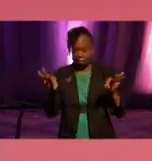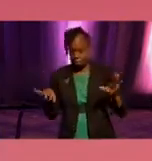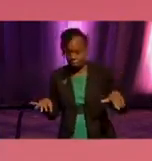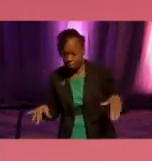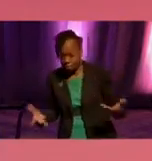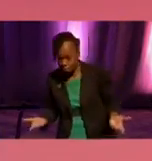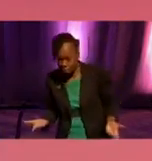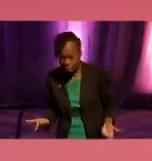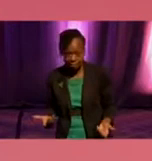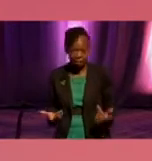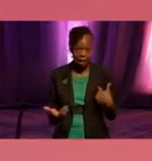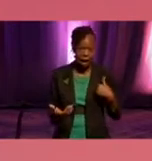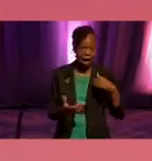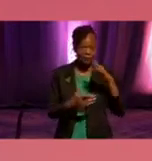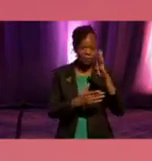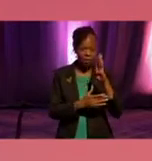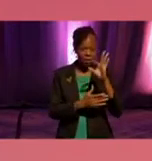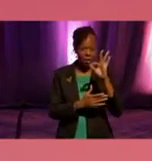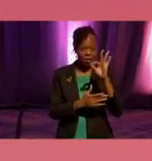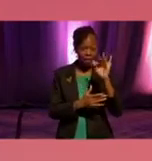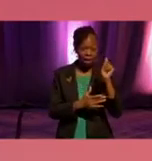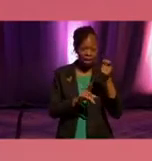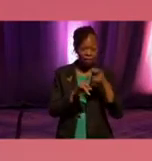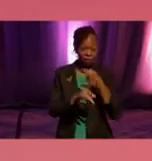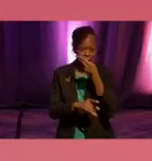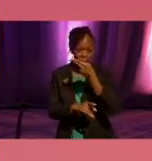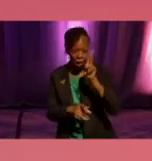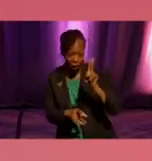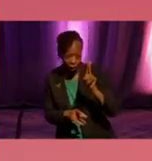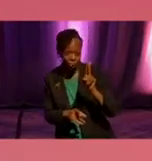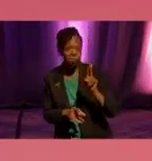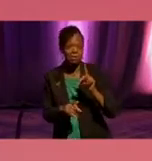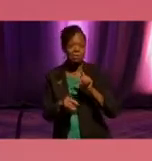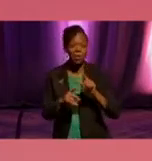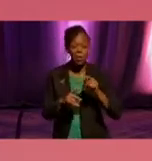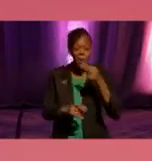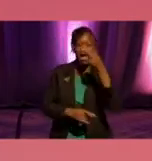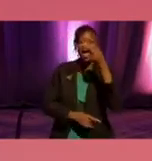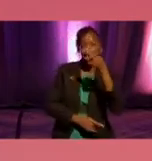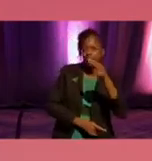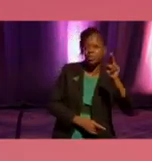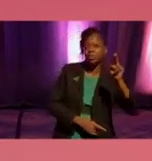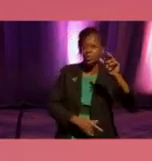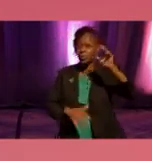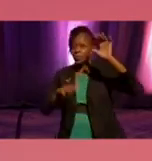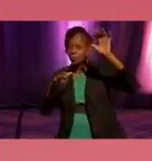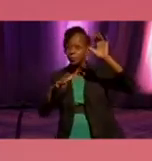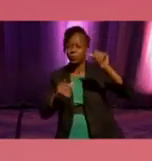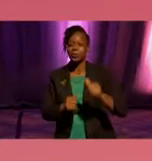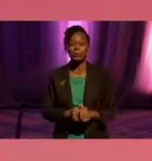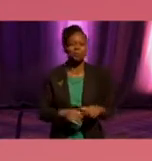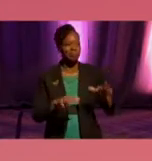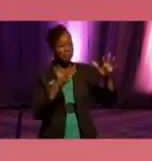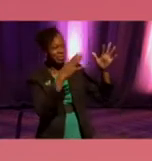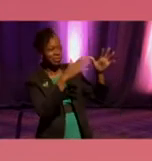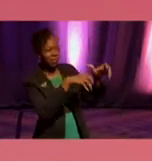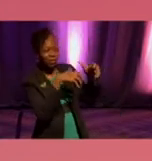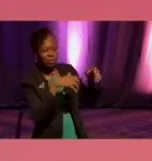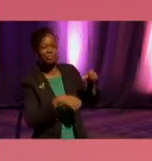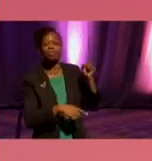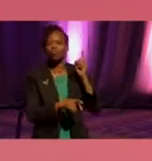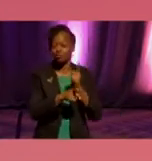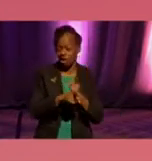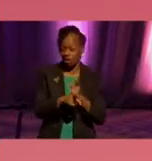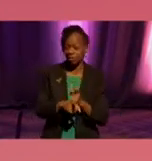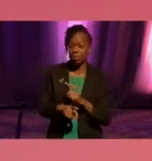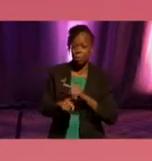have a BFA from Howard University, so big up to HU. Yes, absolutely. But I